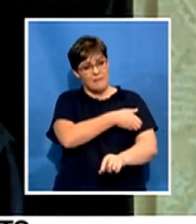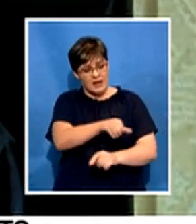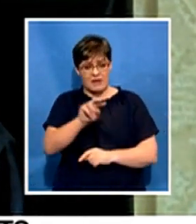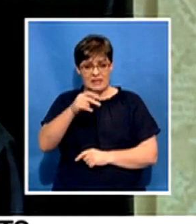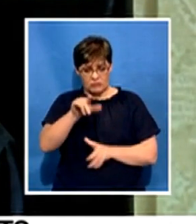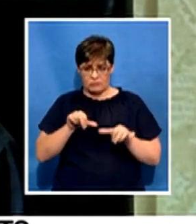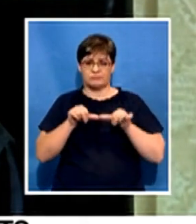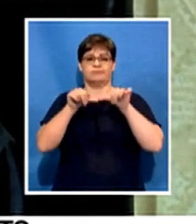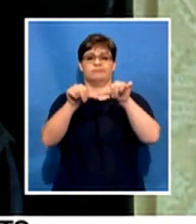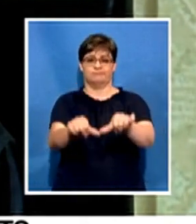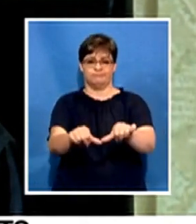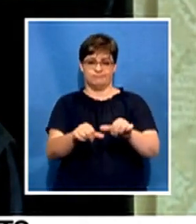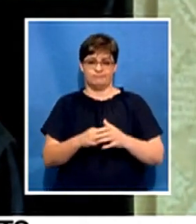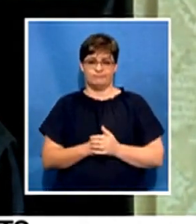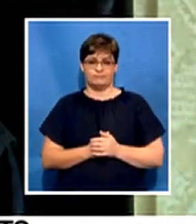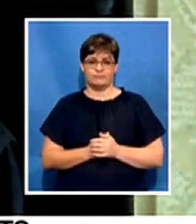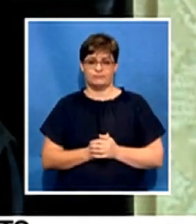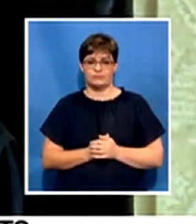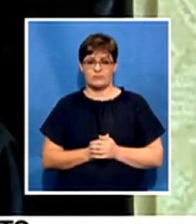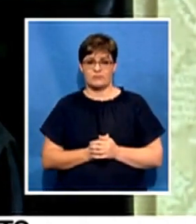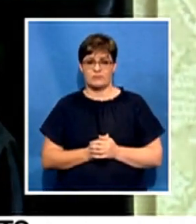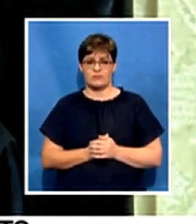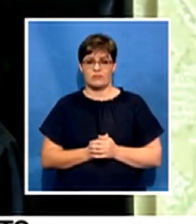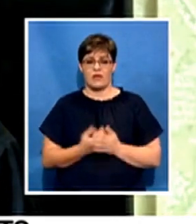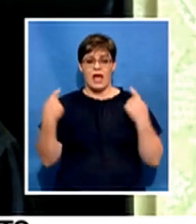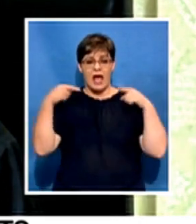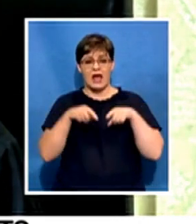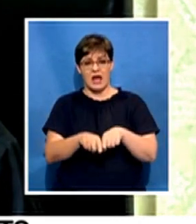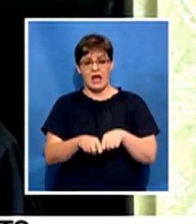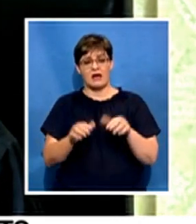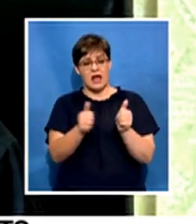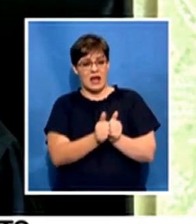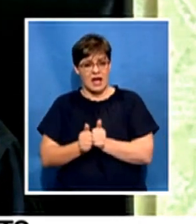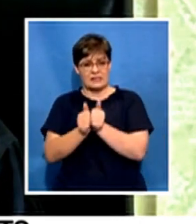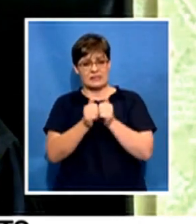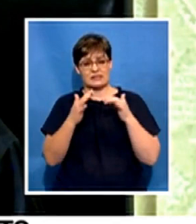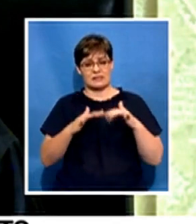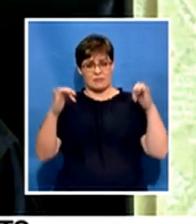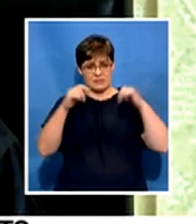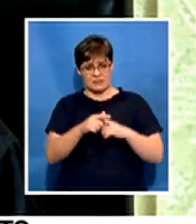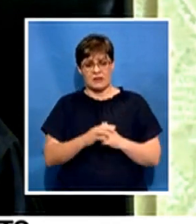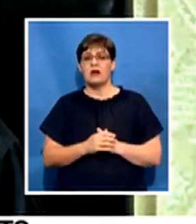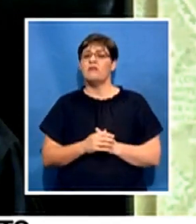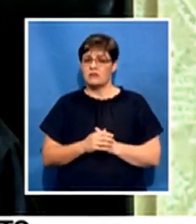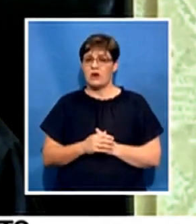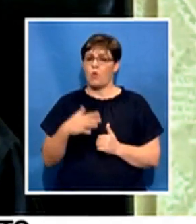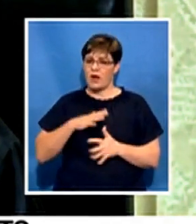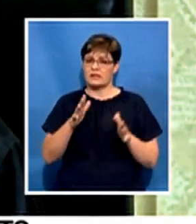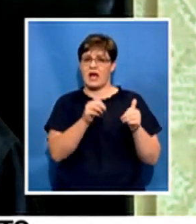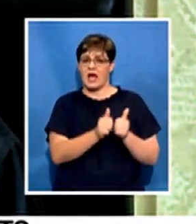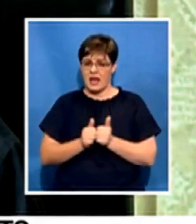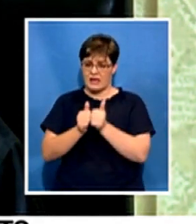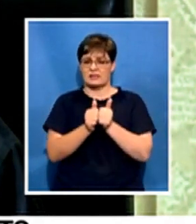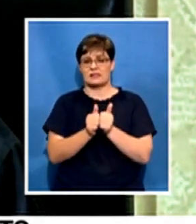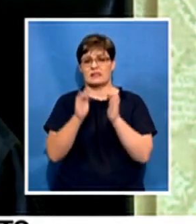Alliance Summit, the CC is looking forward to a great Alliance Summit that was decided by the Alliance